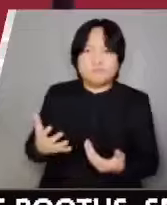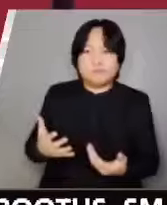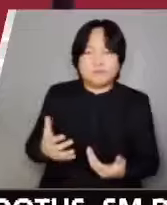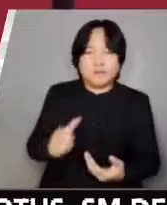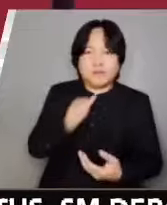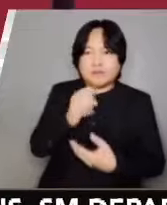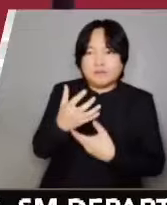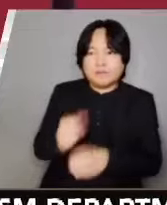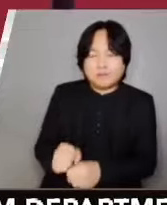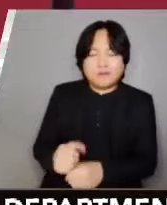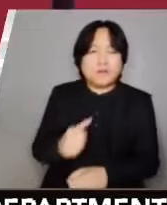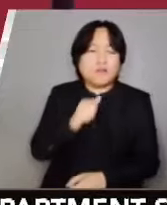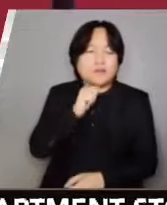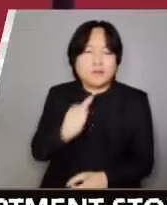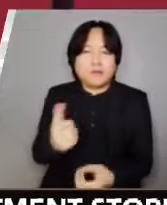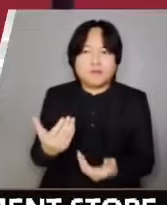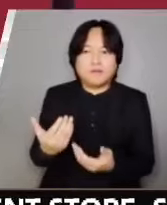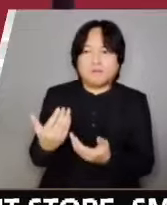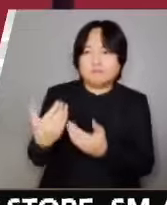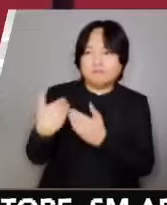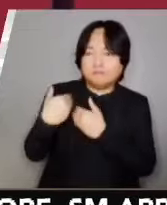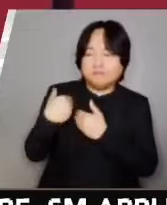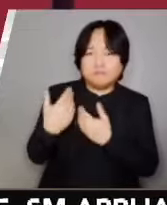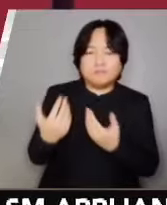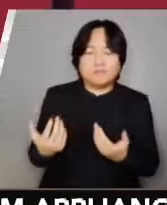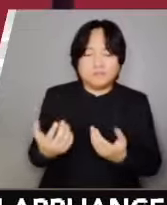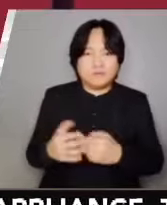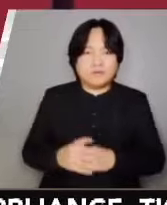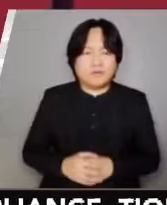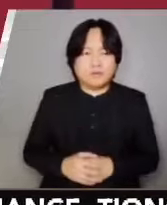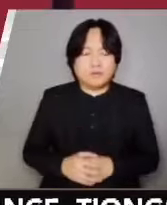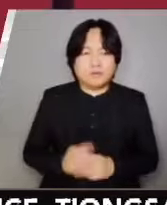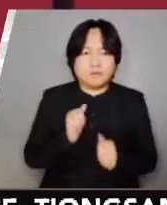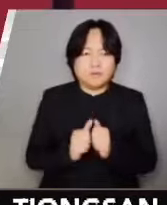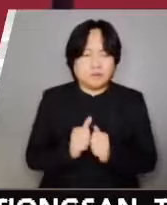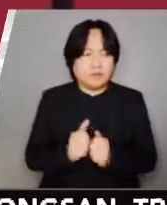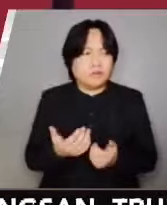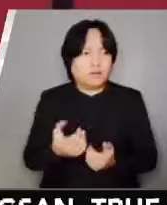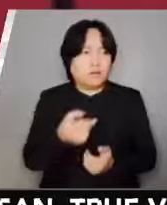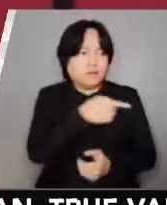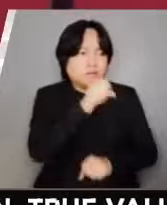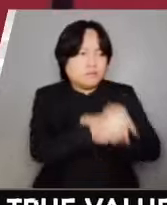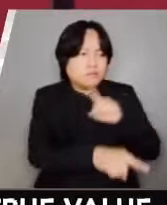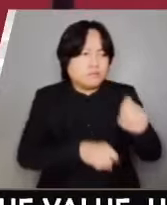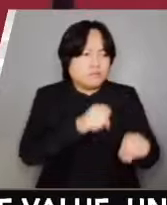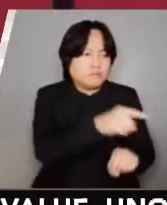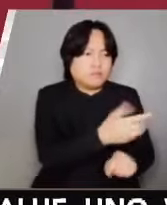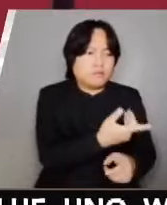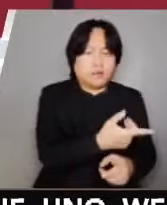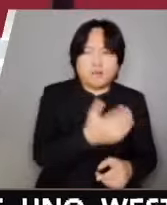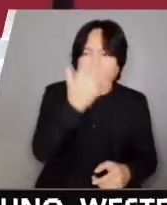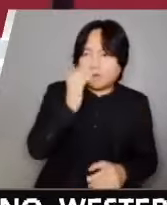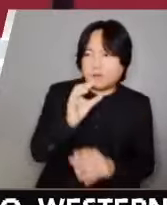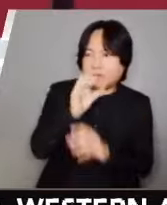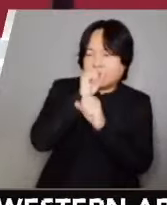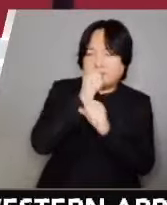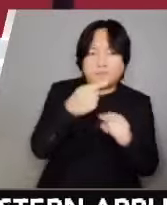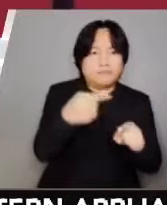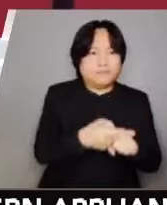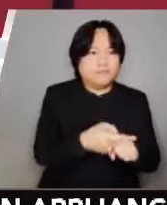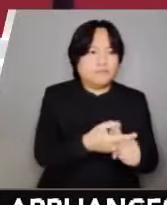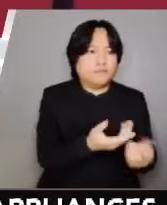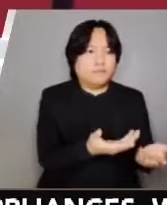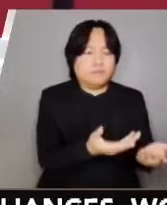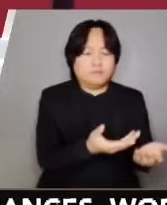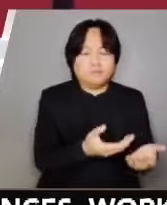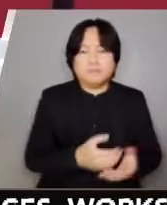accountability while conveniently ignoring their own misuse of public funds. To